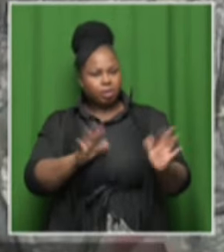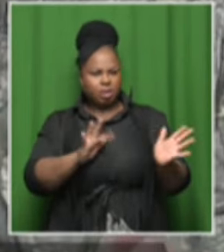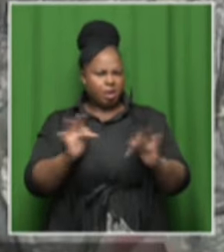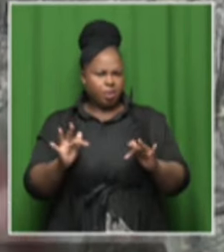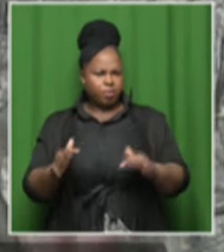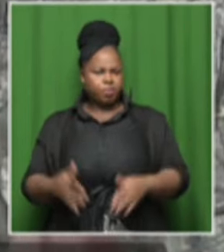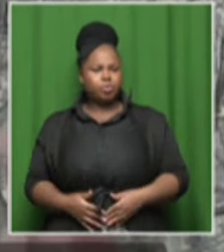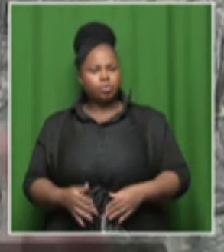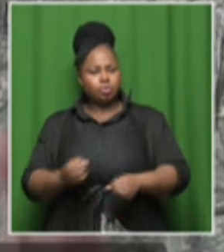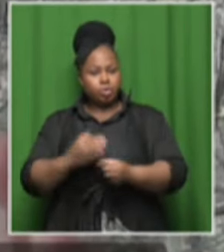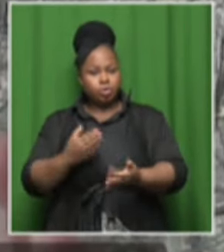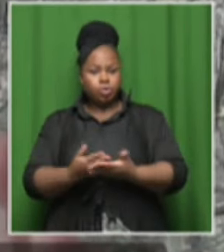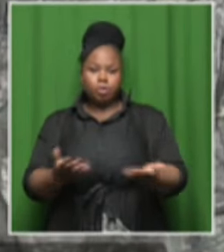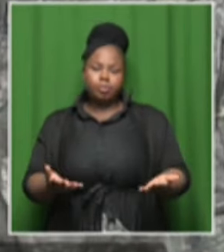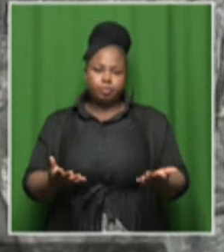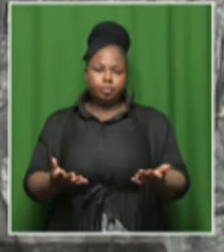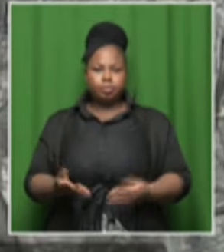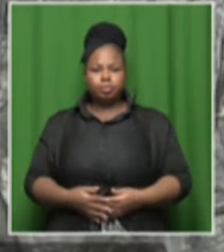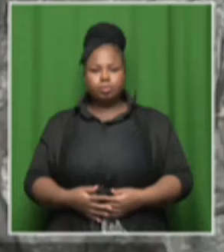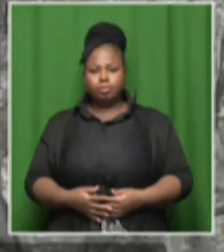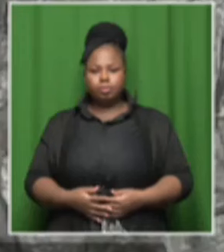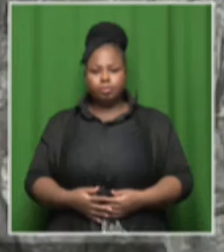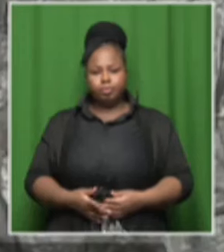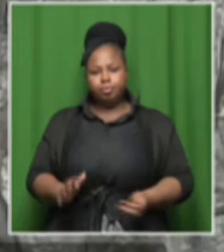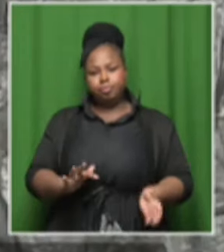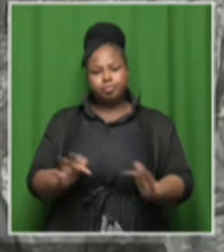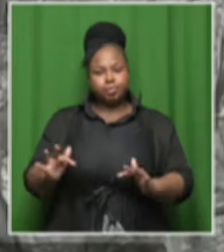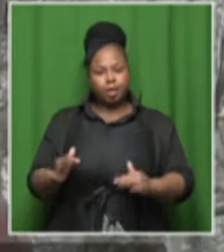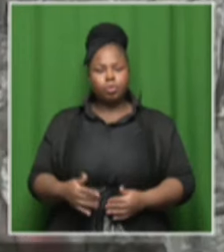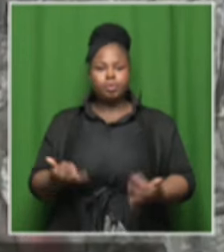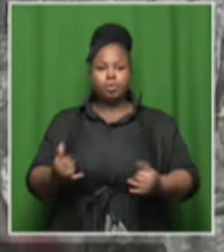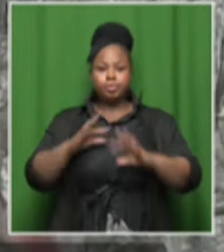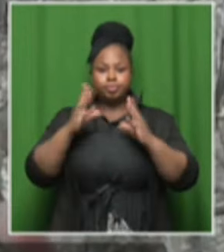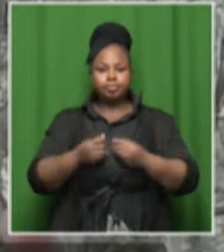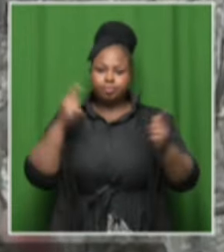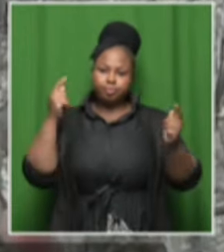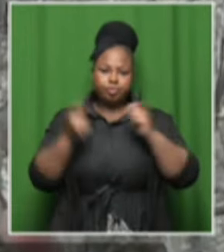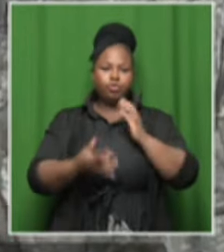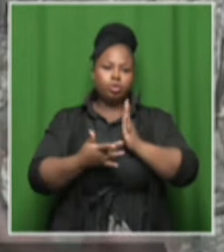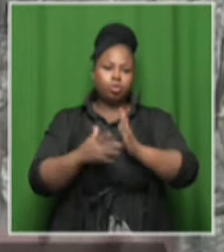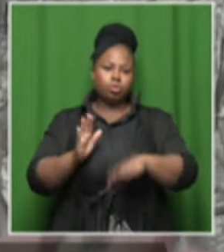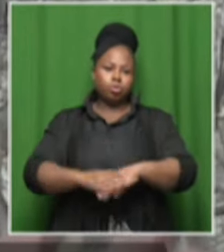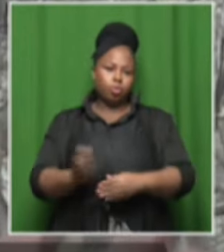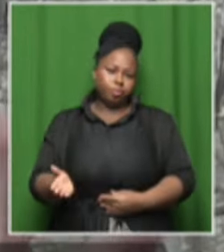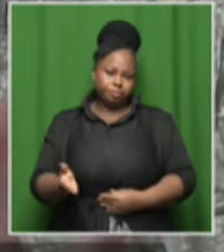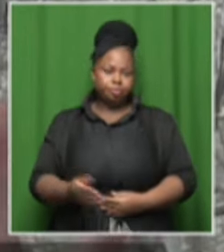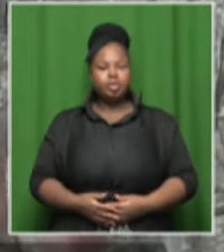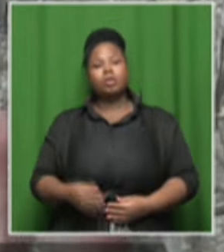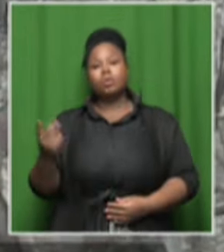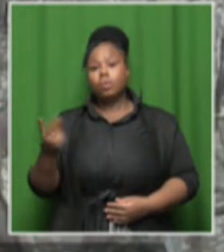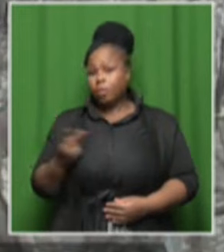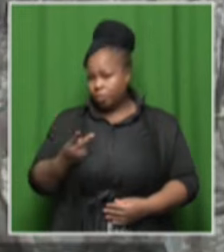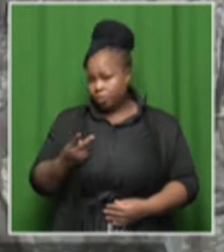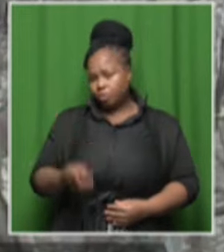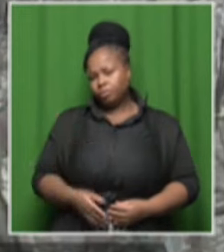that into the products that they sell? How is industry itself changing to be more digital? On the second hand, you kind of